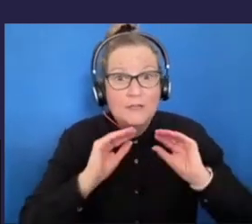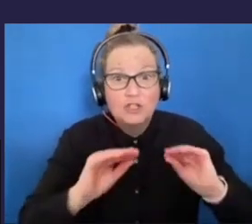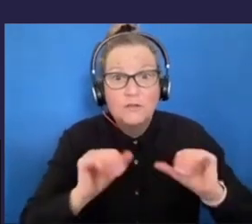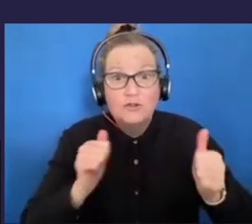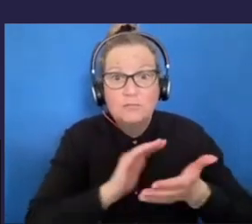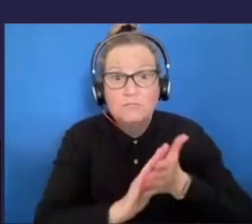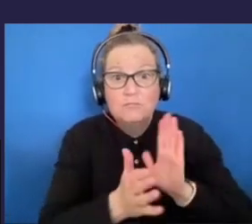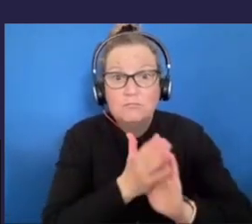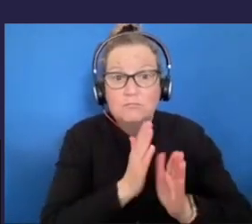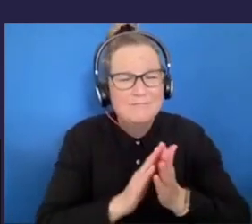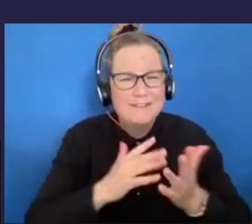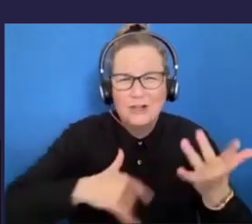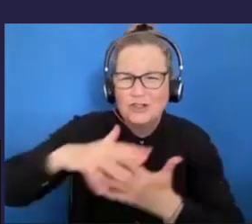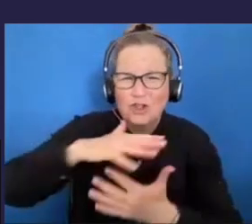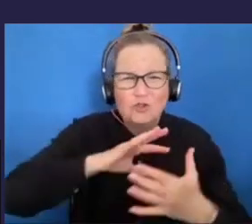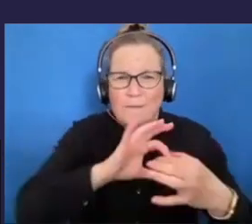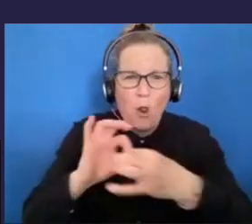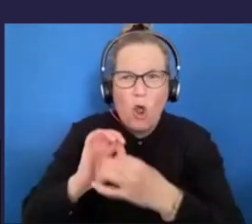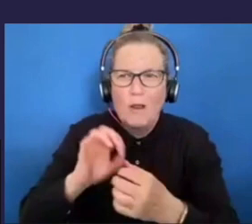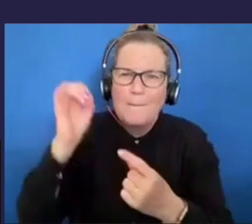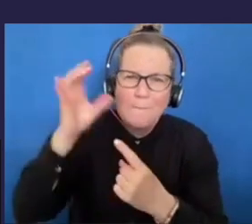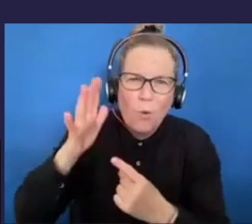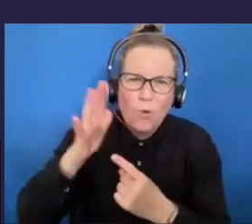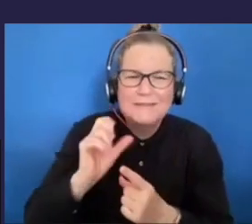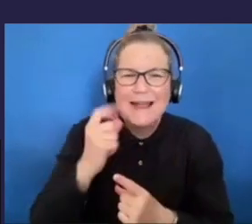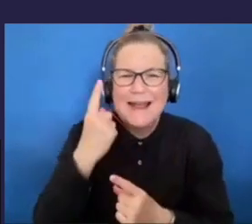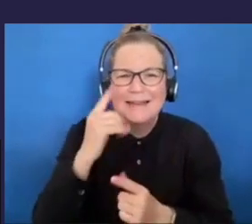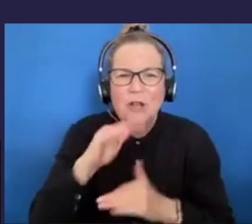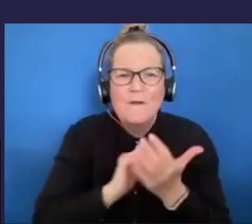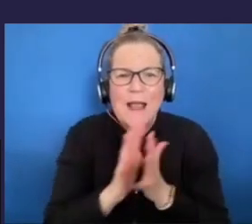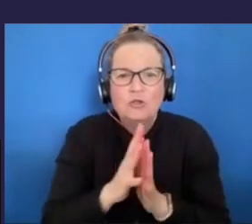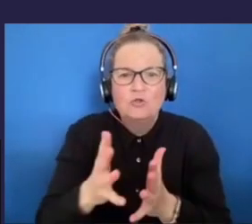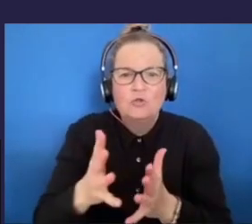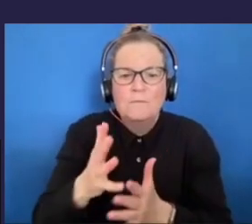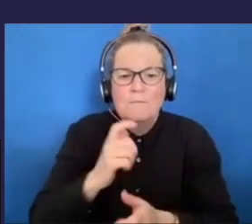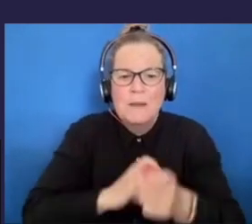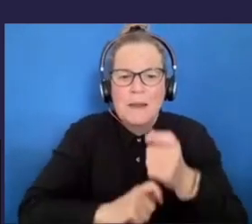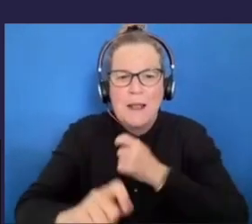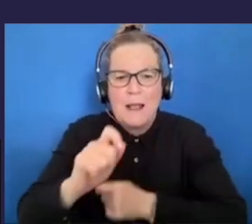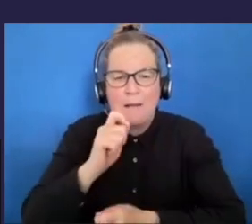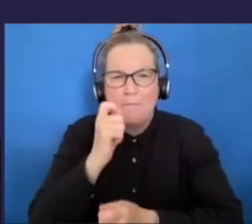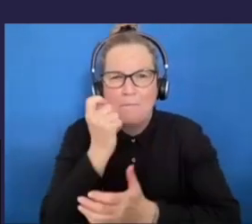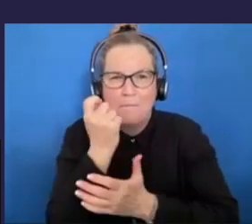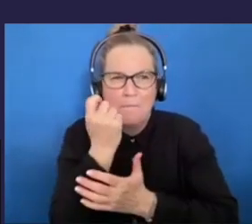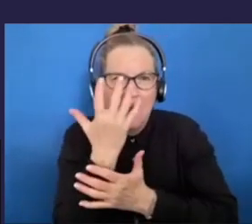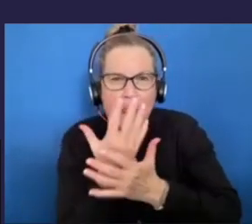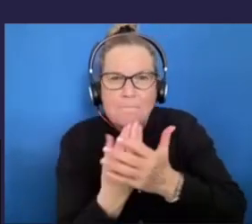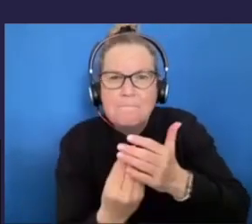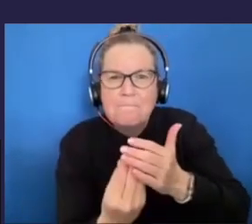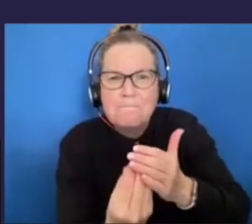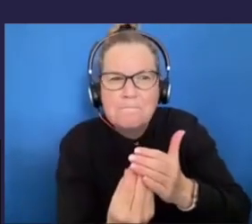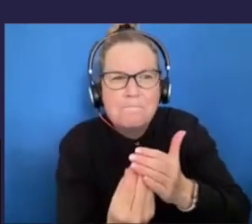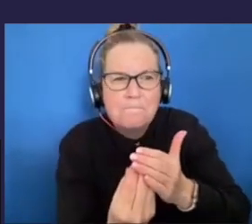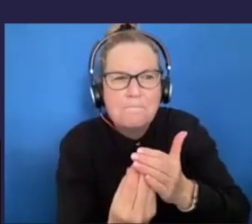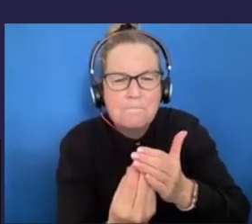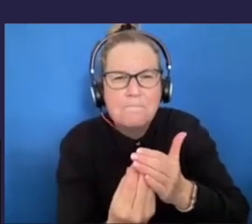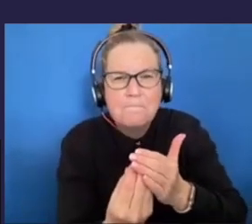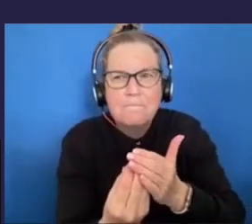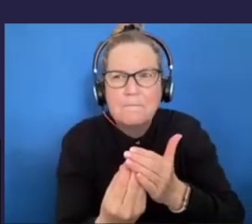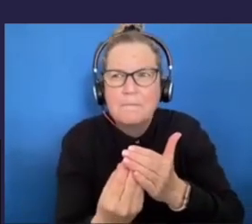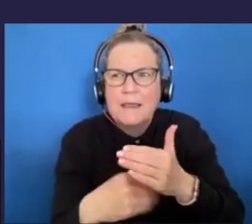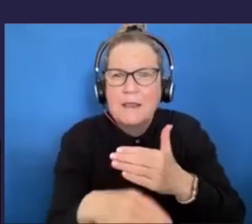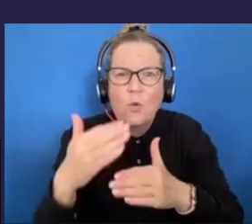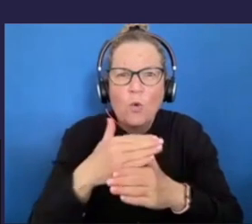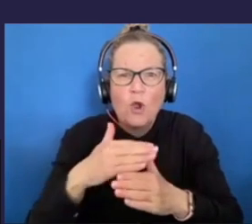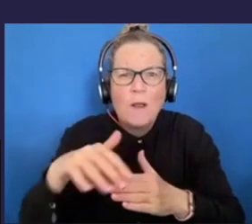is key, and that means understanding how to become part of the social milieu of a workplace, something known as workplace culture.